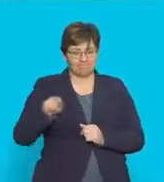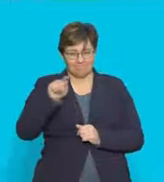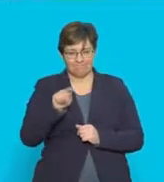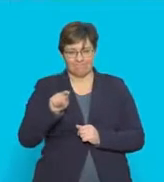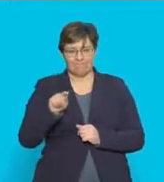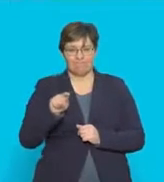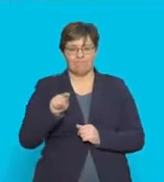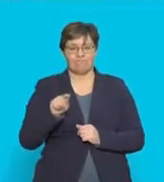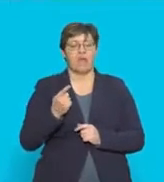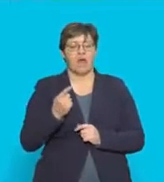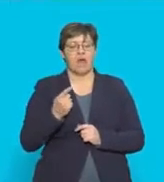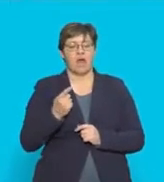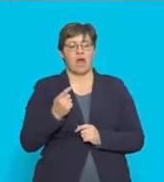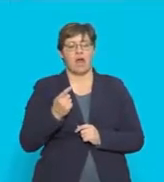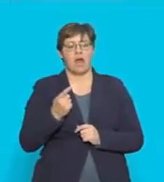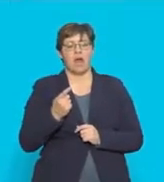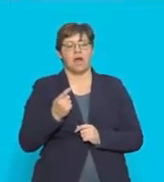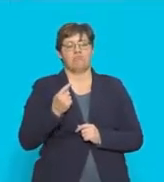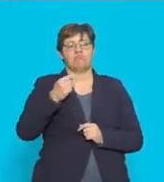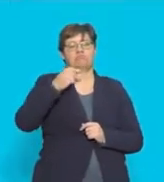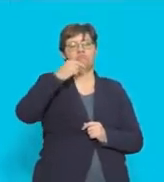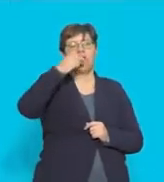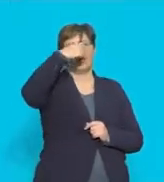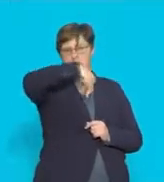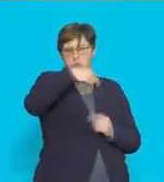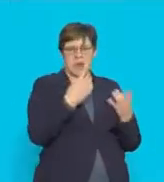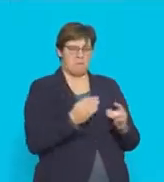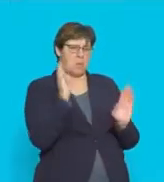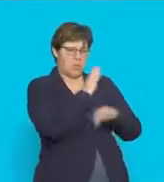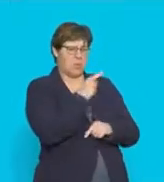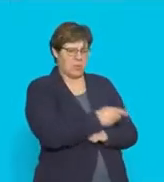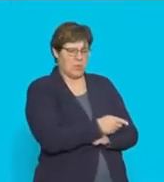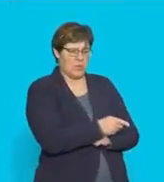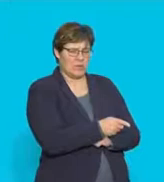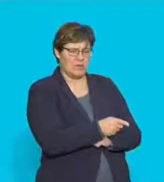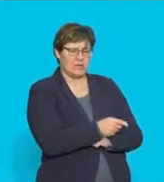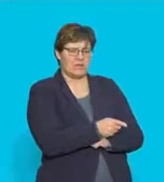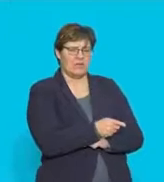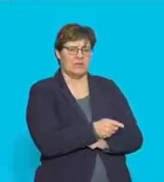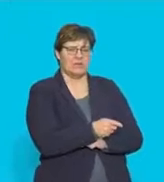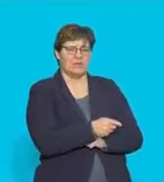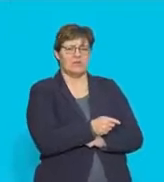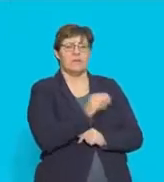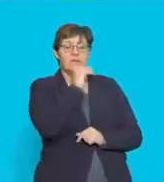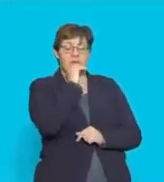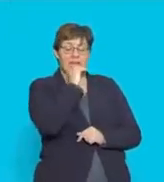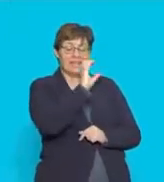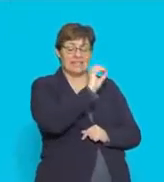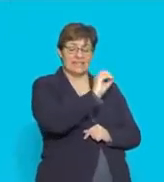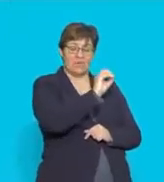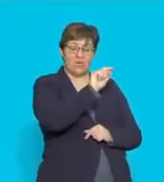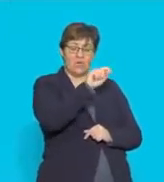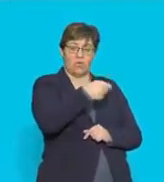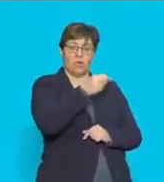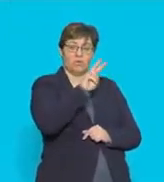a rational number, right? This simply means that I will have